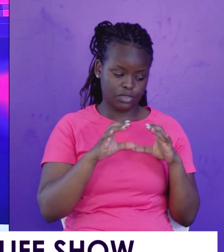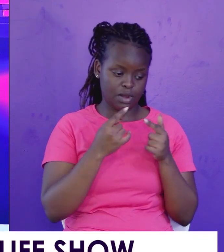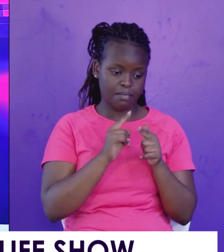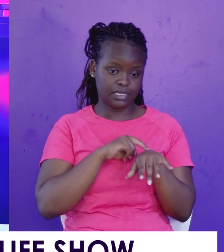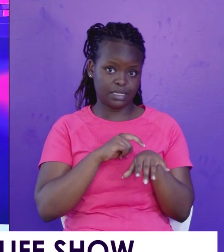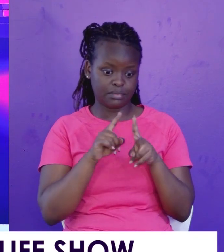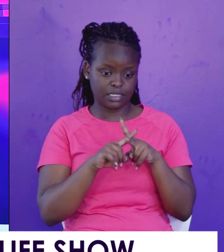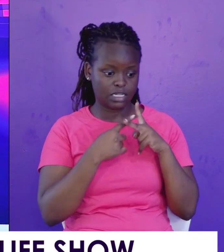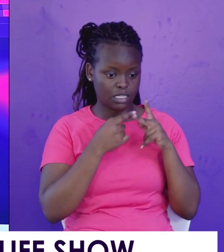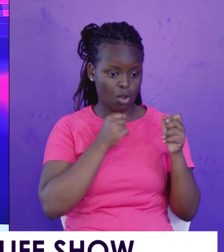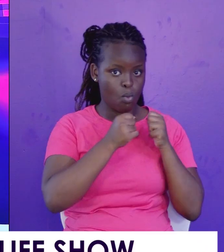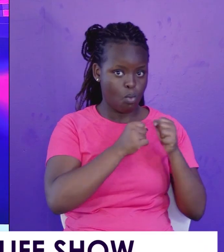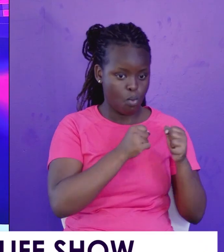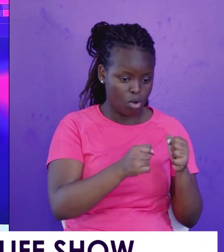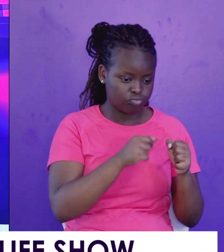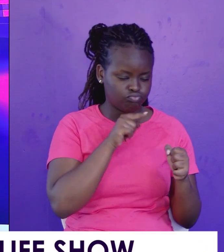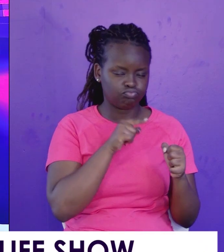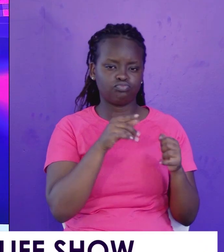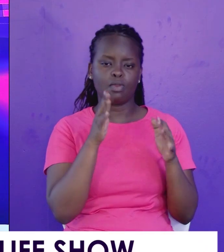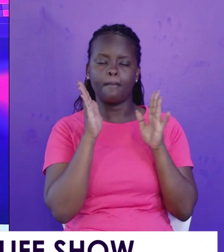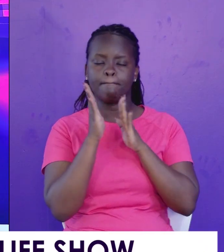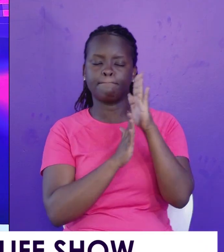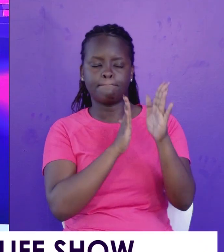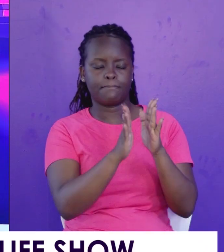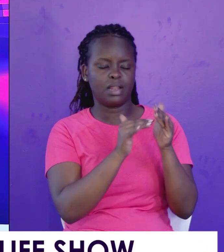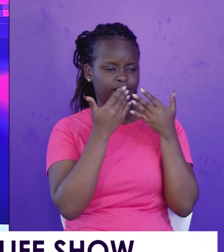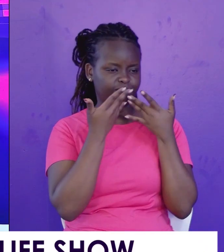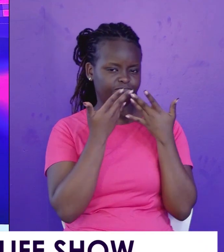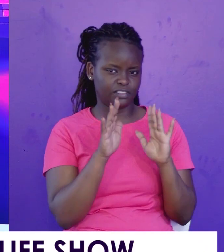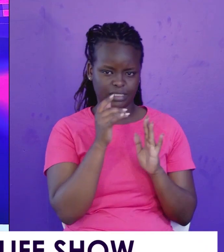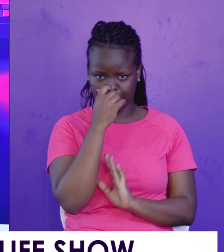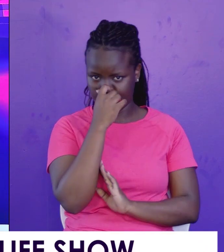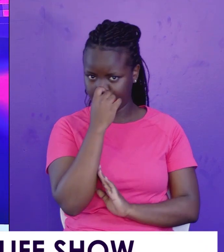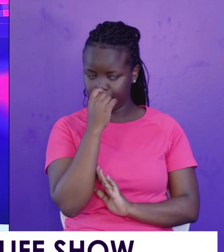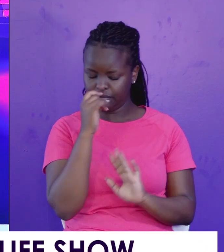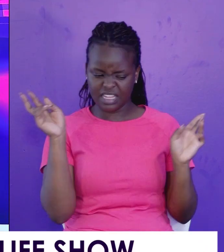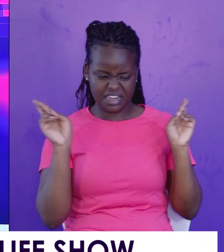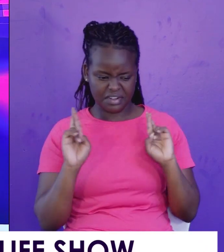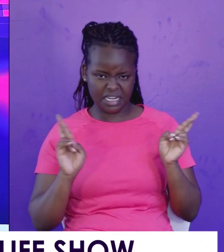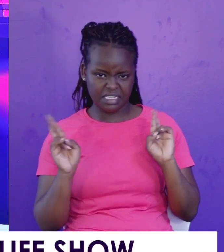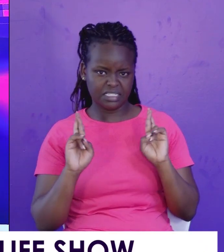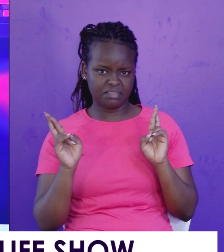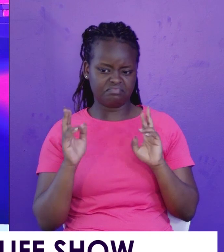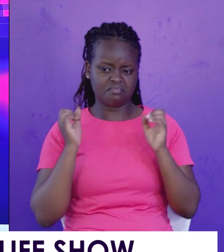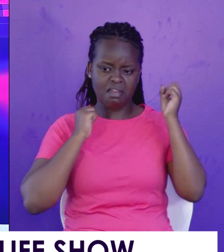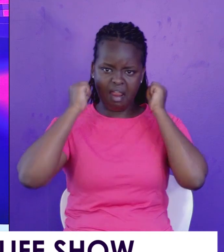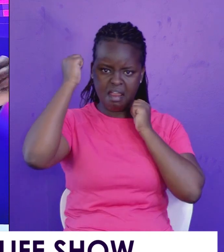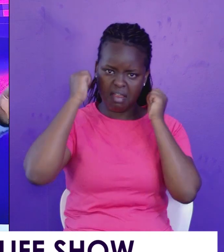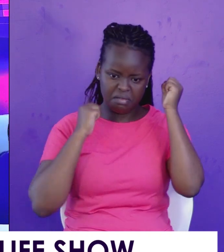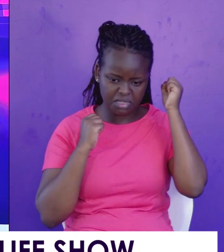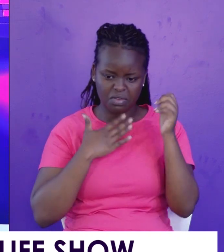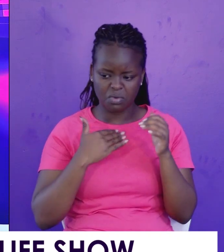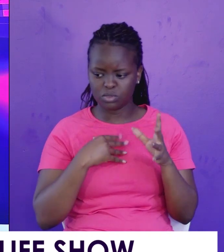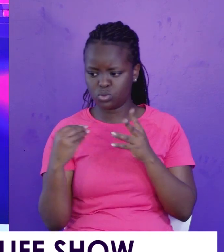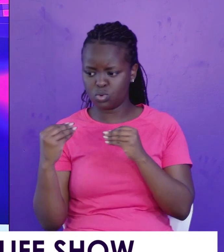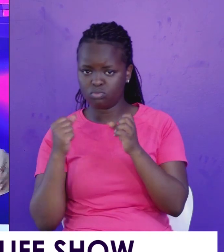starting this war, he was already prepared. He Okay. had prepared his troops, he had prepared himself. I want to go to a fight